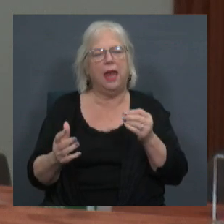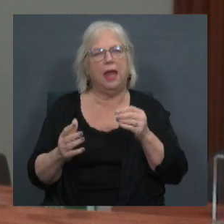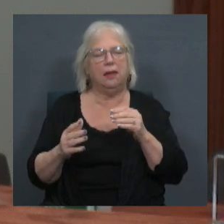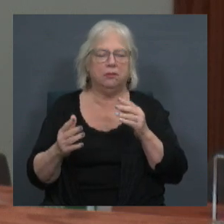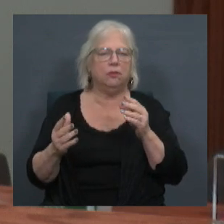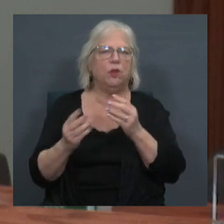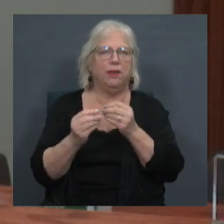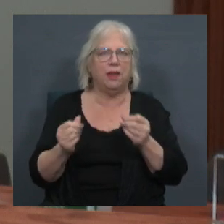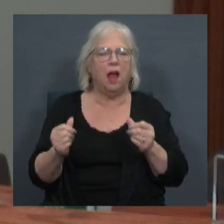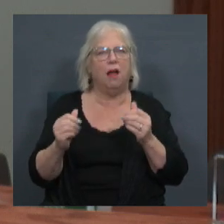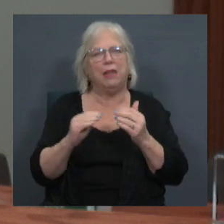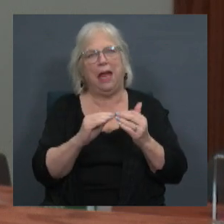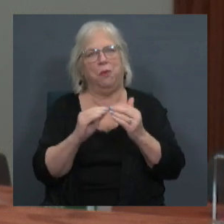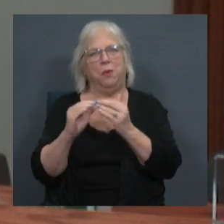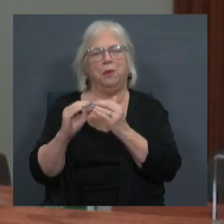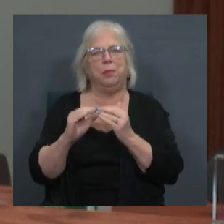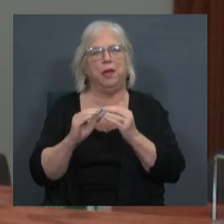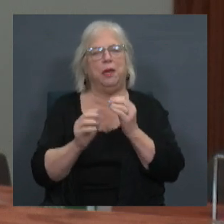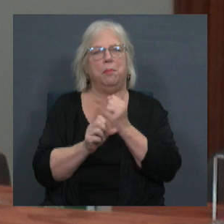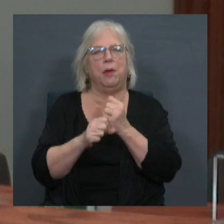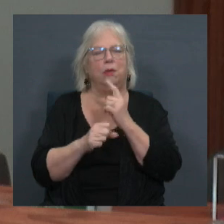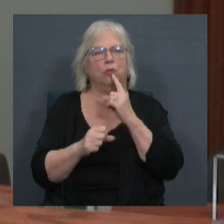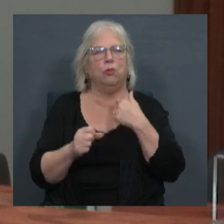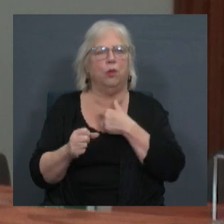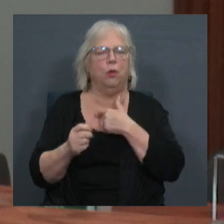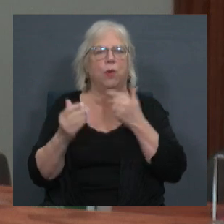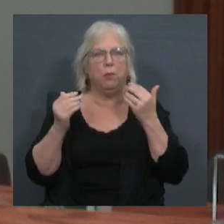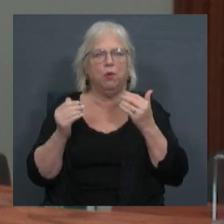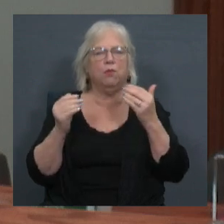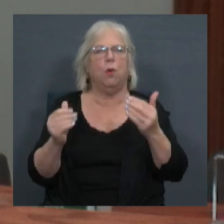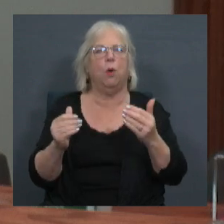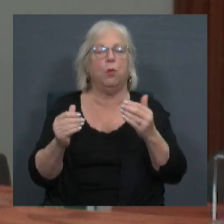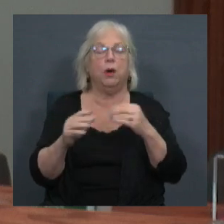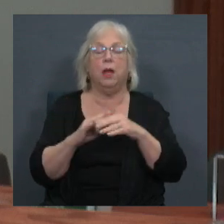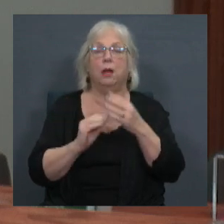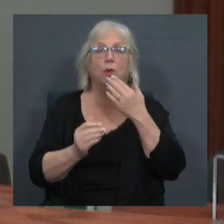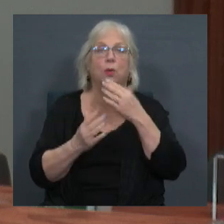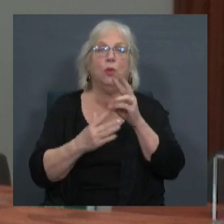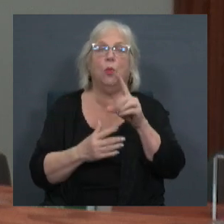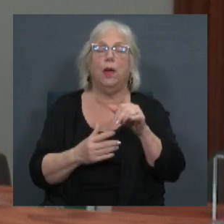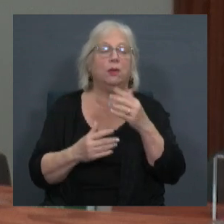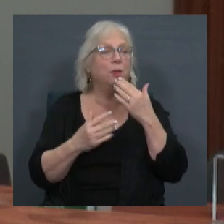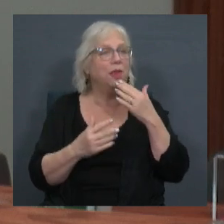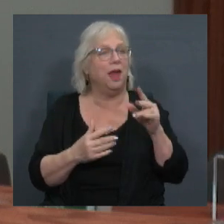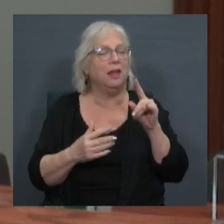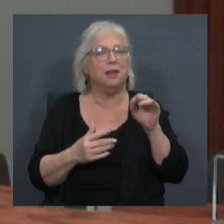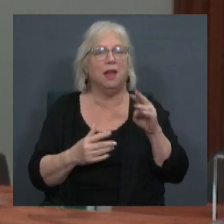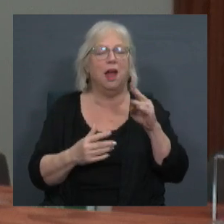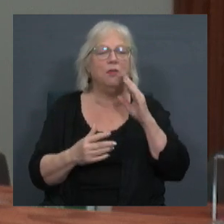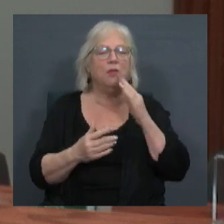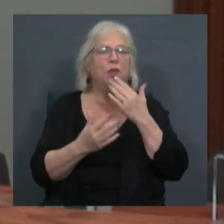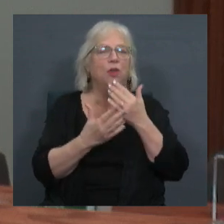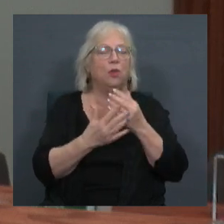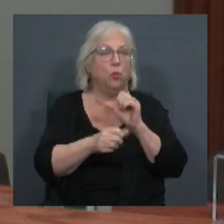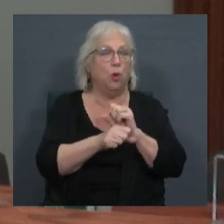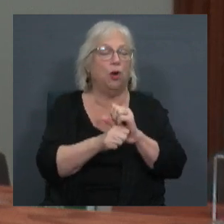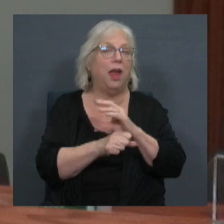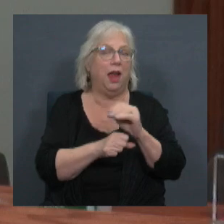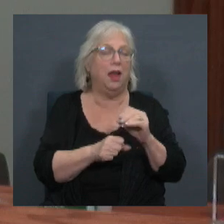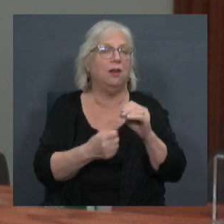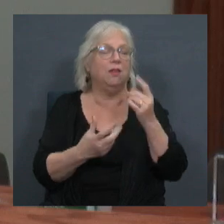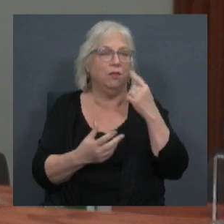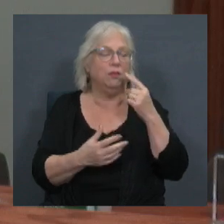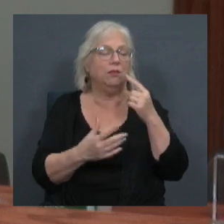and making sure that we move forward in a good way. So thanks, Tom, on the good work in your staff.